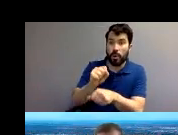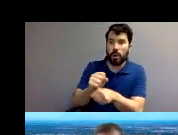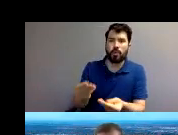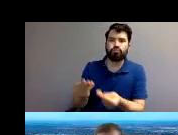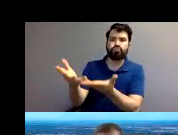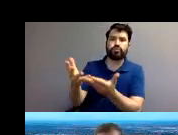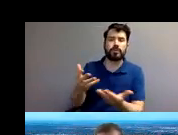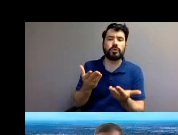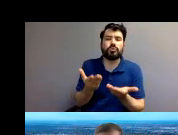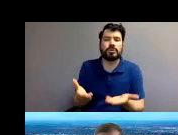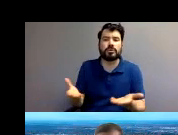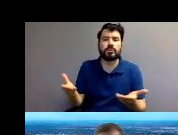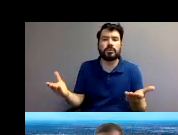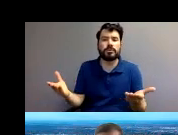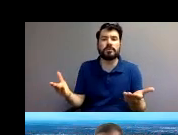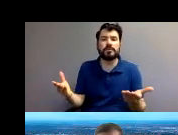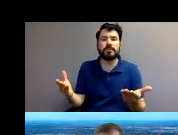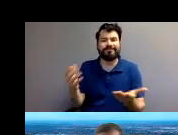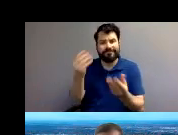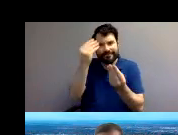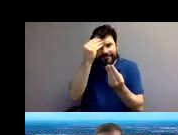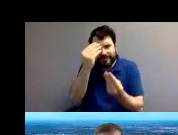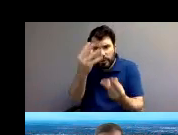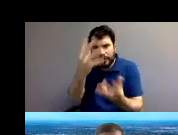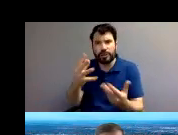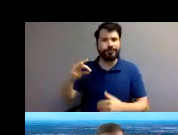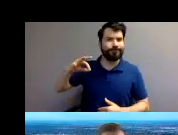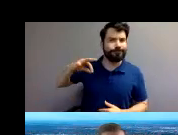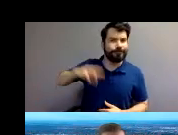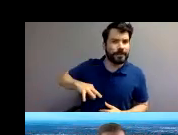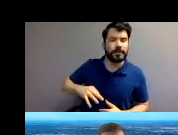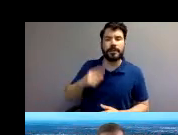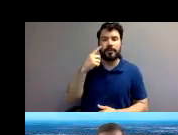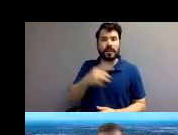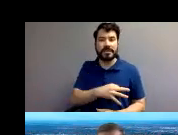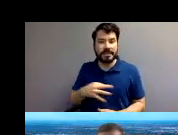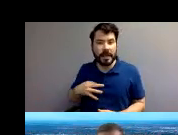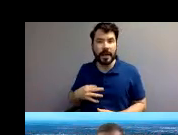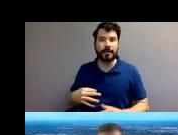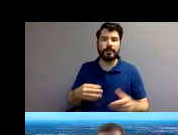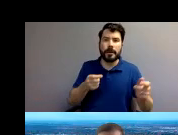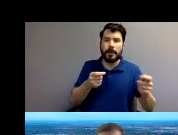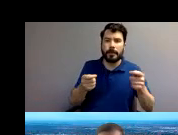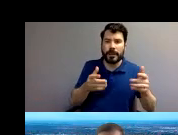The toolkit will provide helpful information for both staff and managers that includes some guidance and some